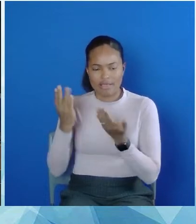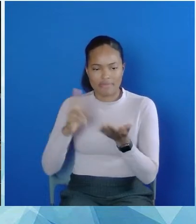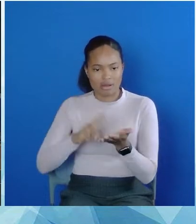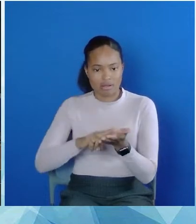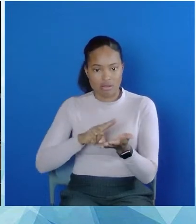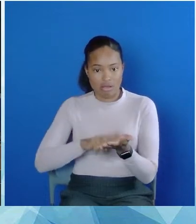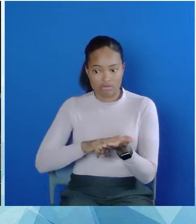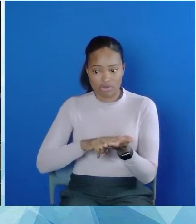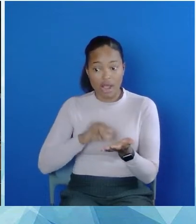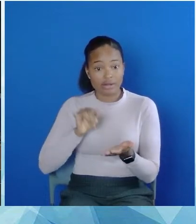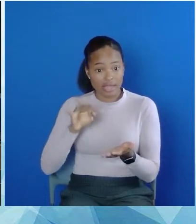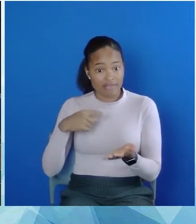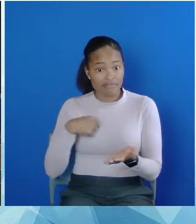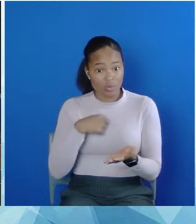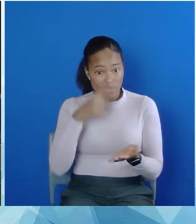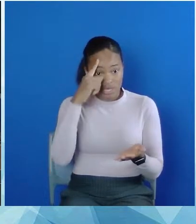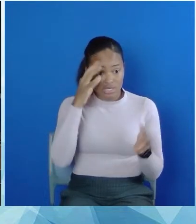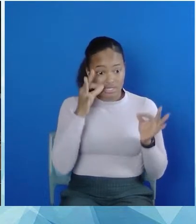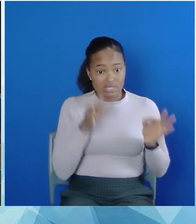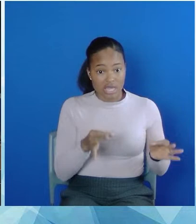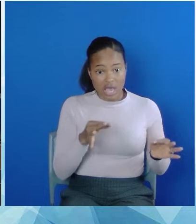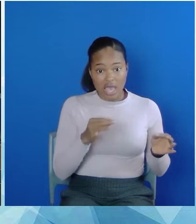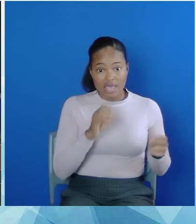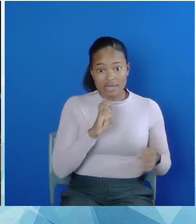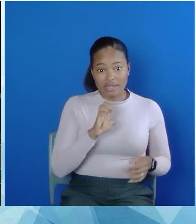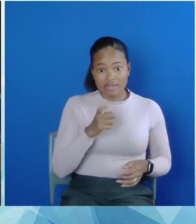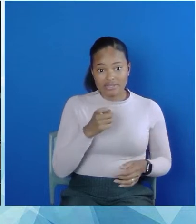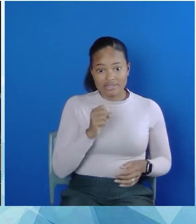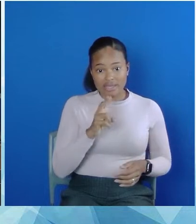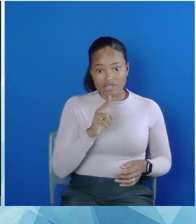go into executive session?